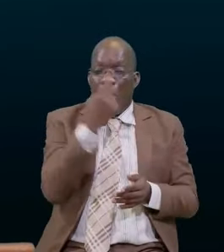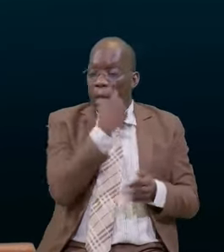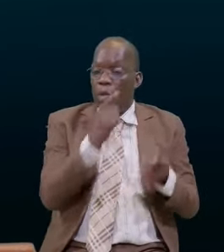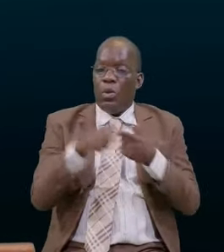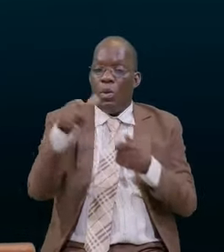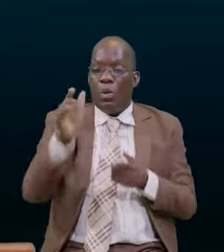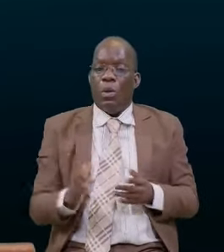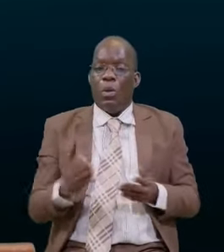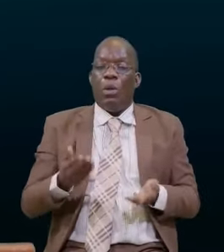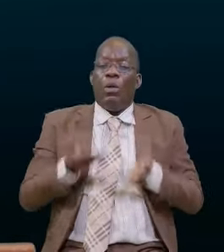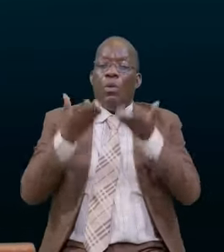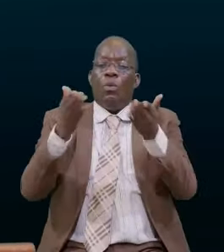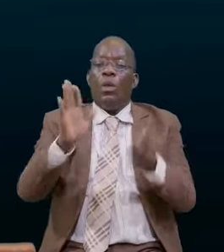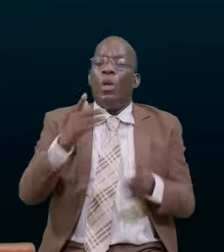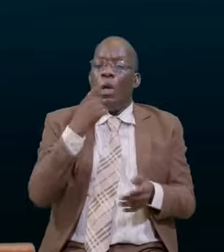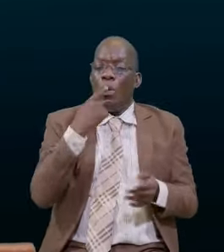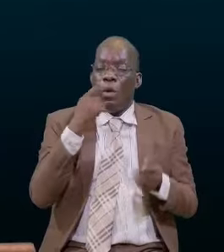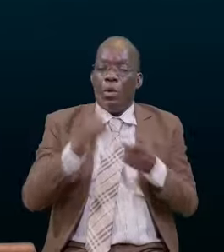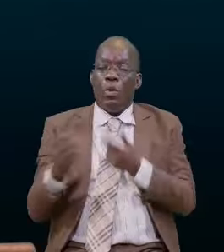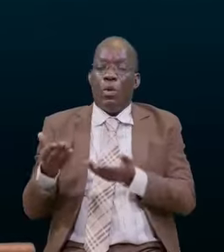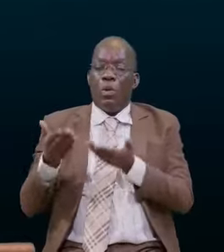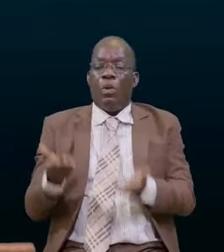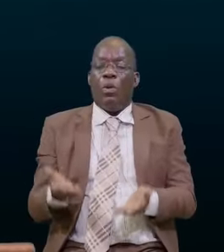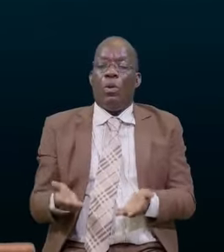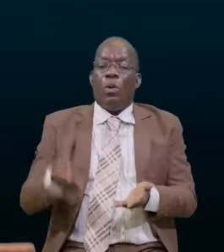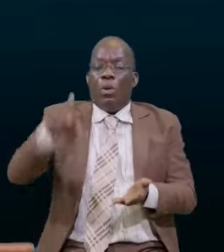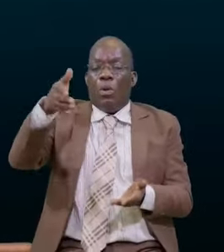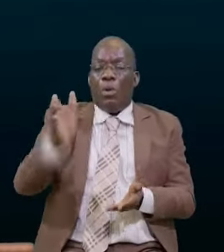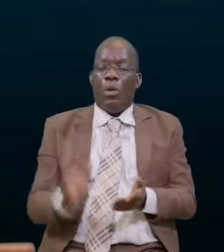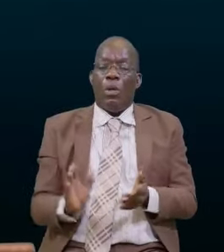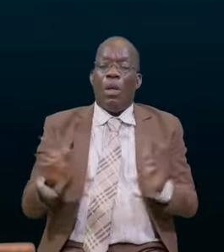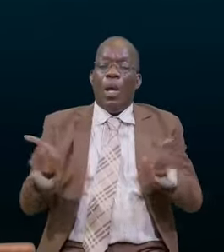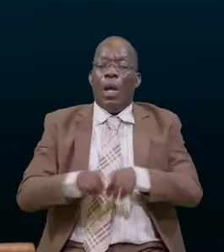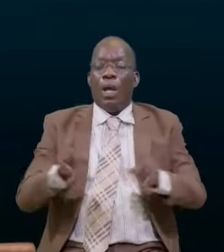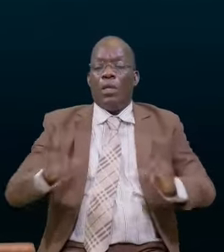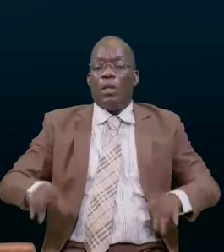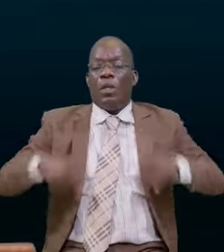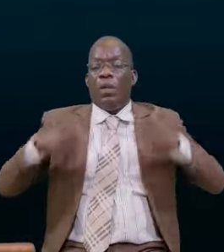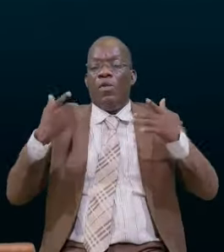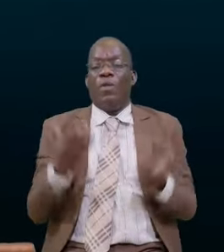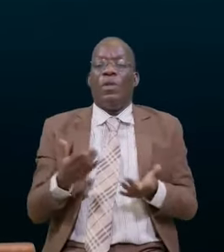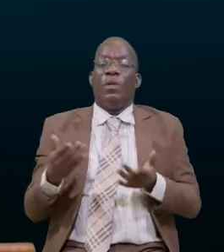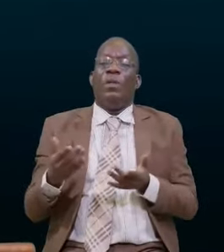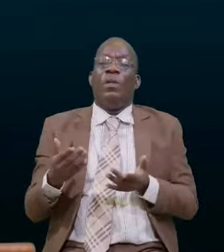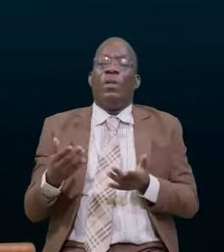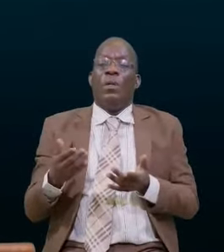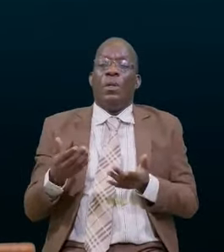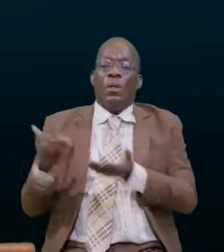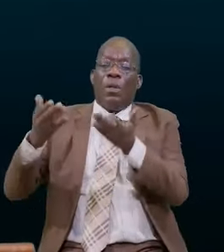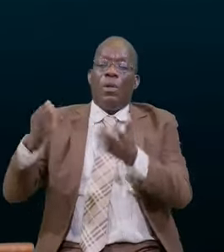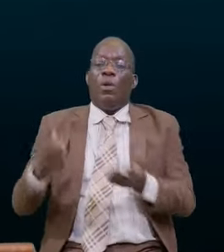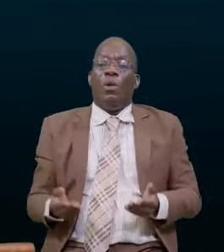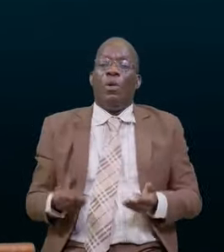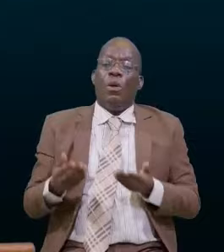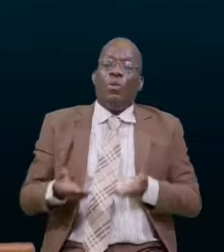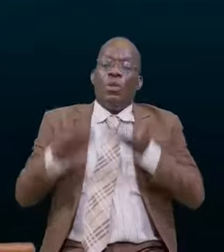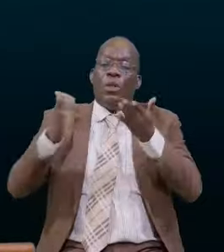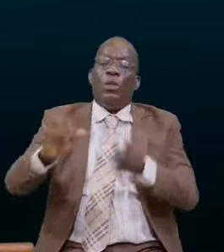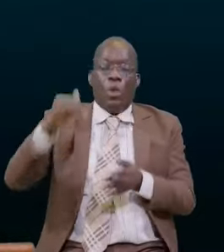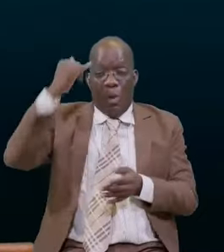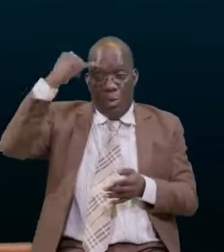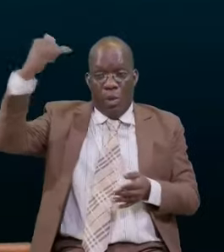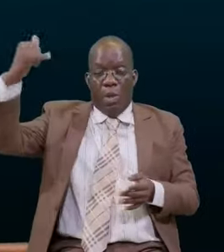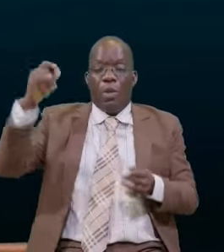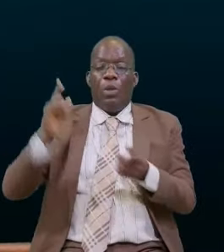your tongue unto God as Living Sacrifice present your imagination your mind unto God present your